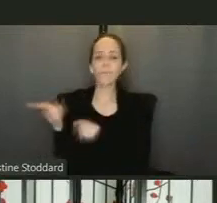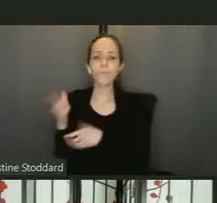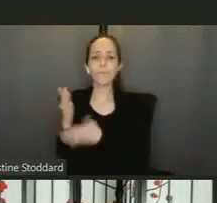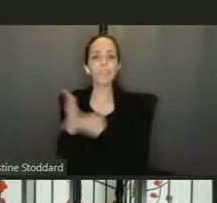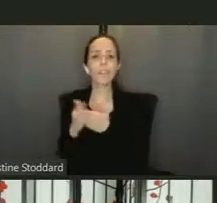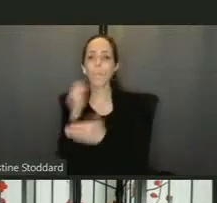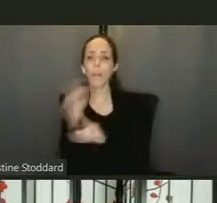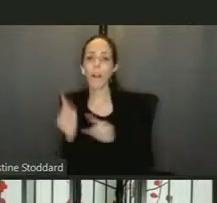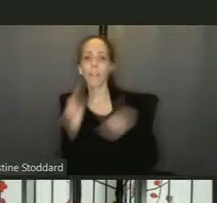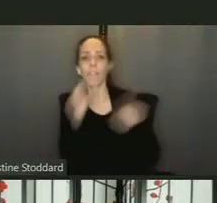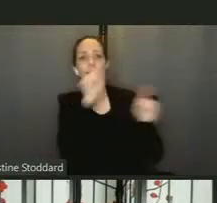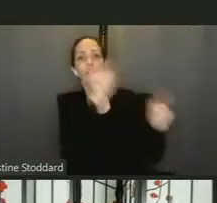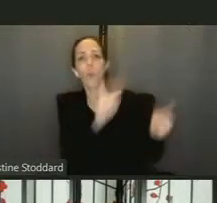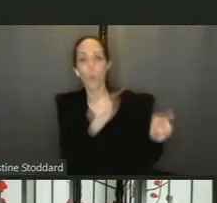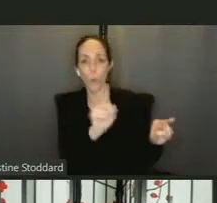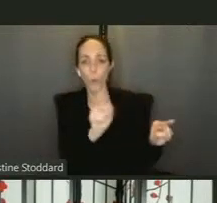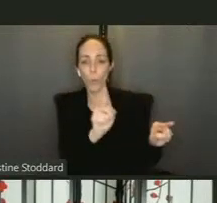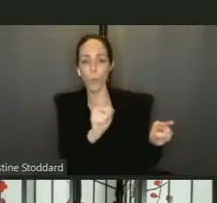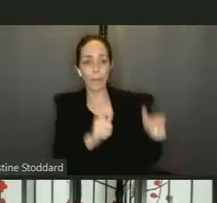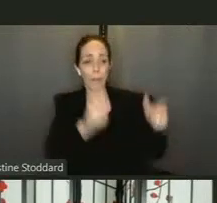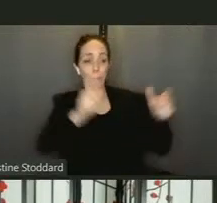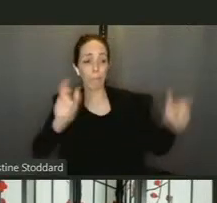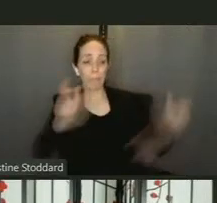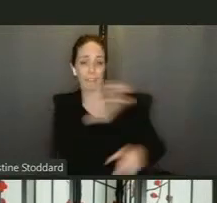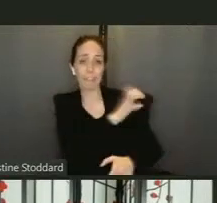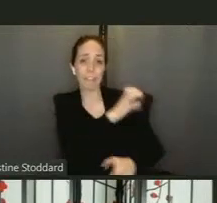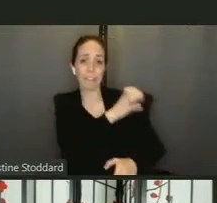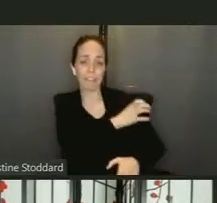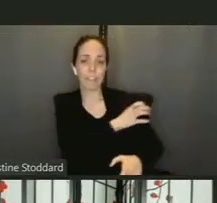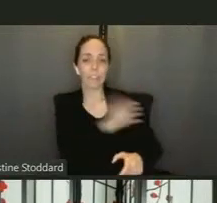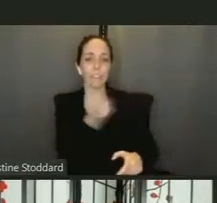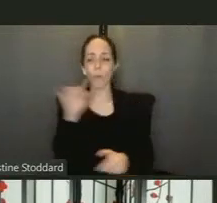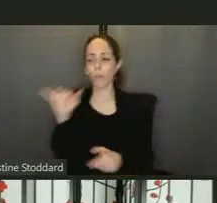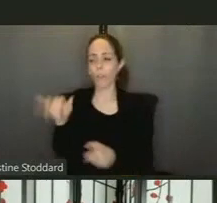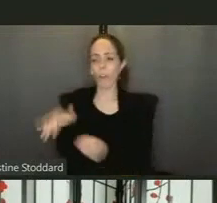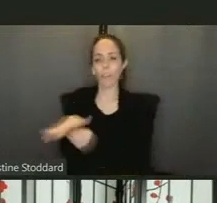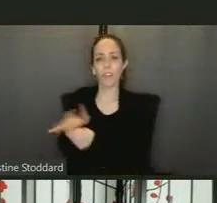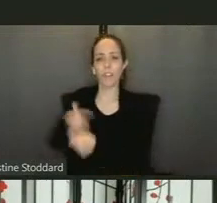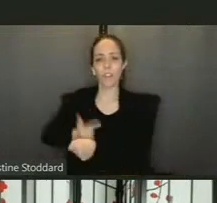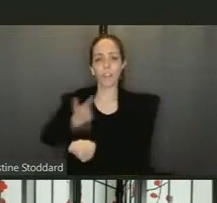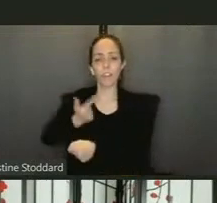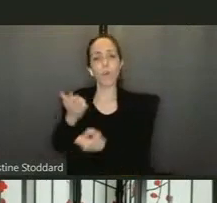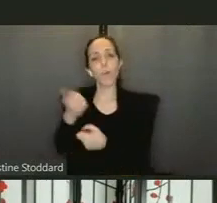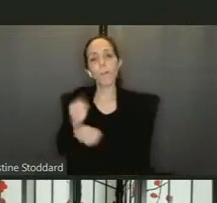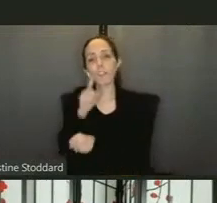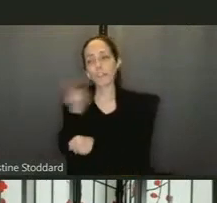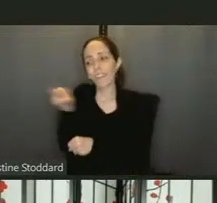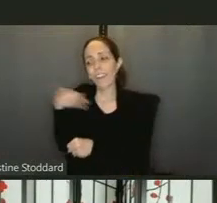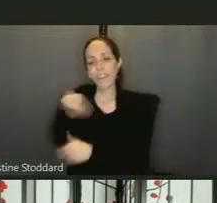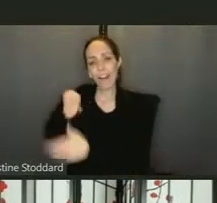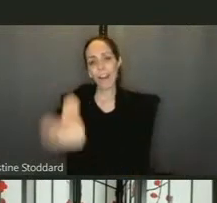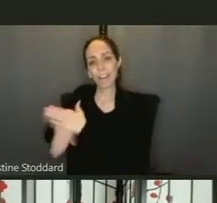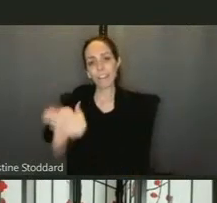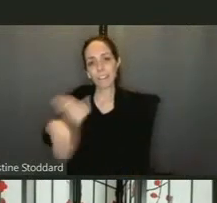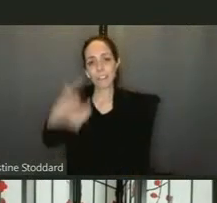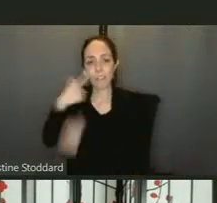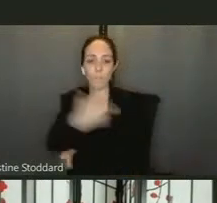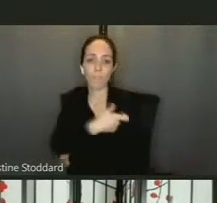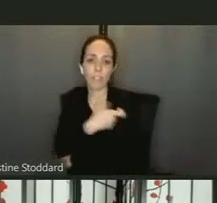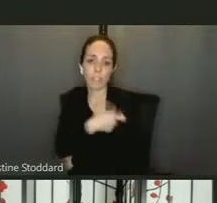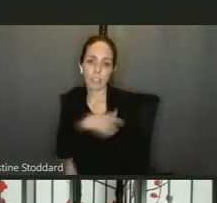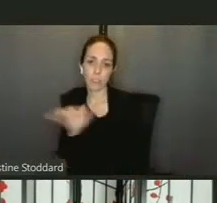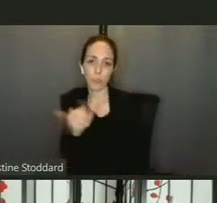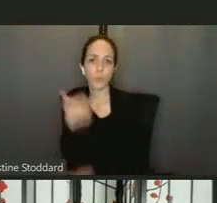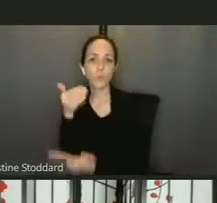pods. So right now, what we're doing is looking at how do we step into that gap and make sure that there's an access point that really is not